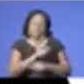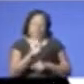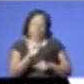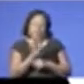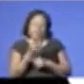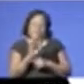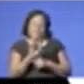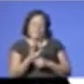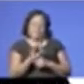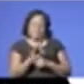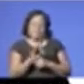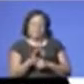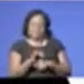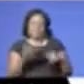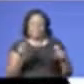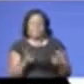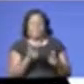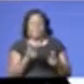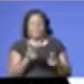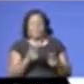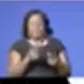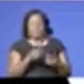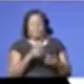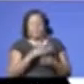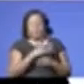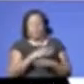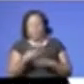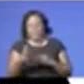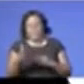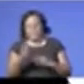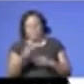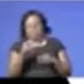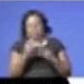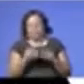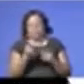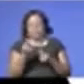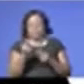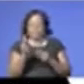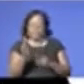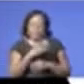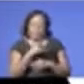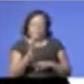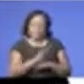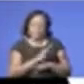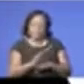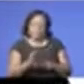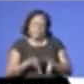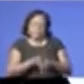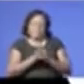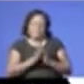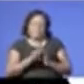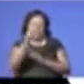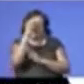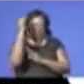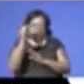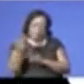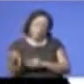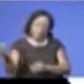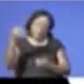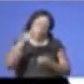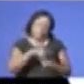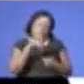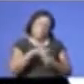Little wonder why West Grand Bahama and Bimini MP Pakisha Parker Edgecombe's petitioning the government to invest more in the